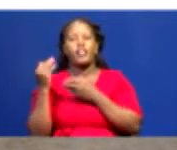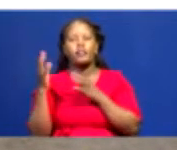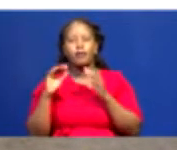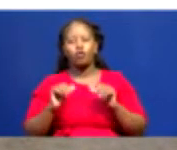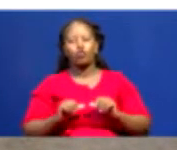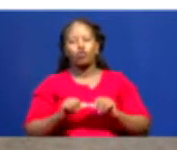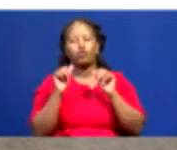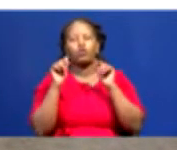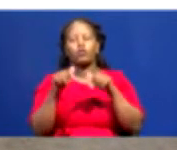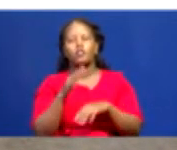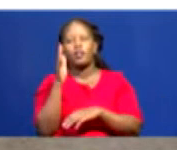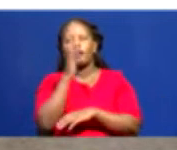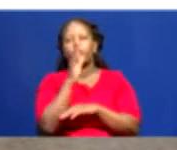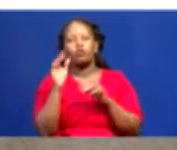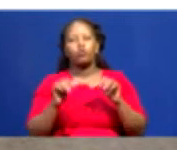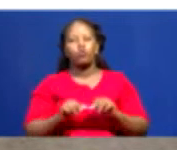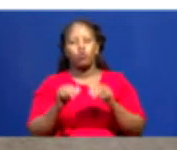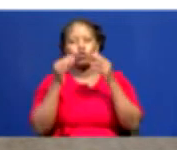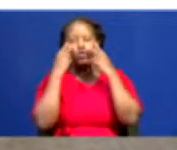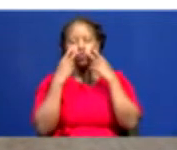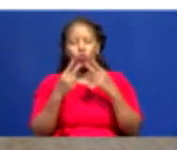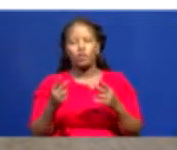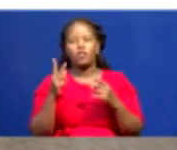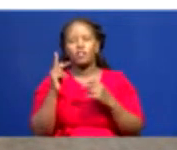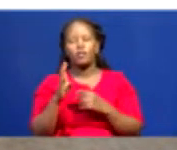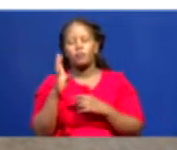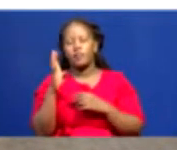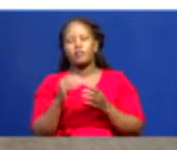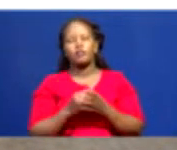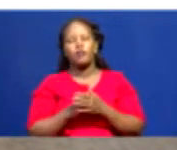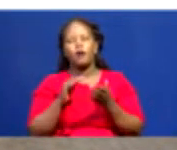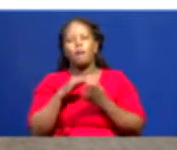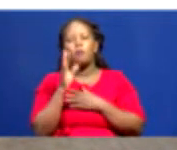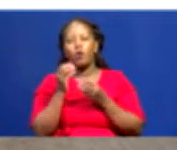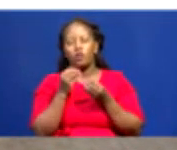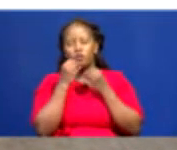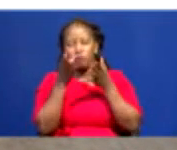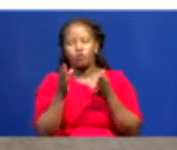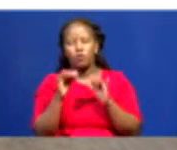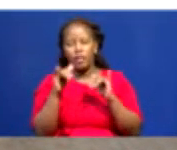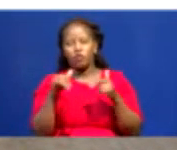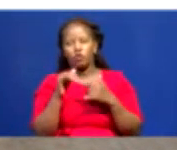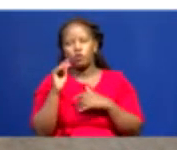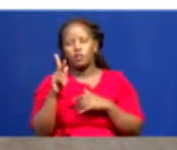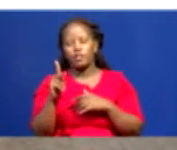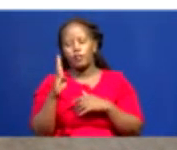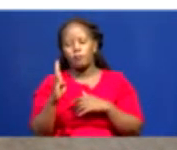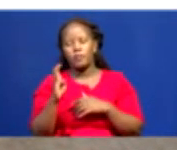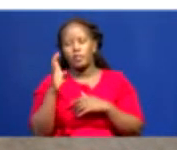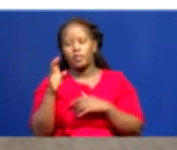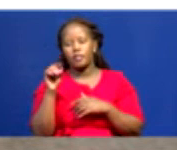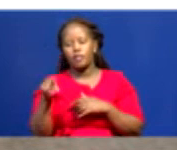this afternoon. Keep it KBC Channel One. For more details, do log on to